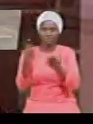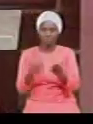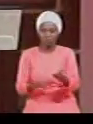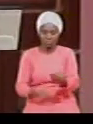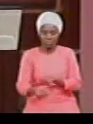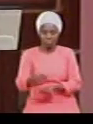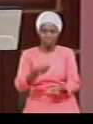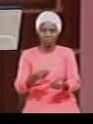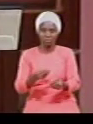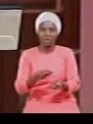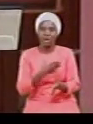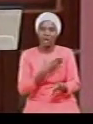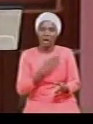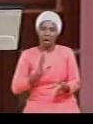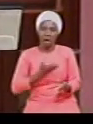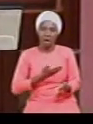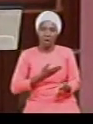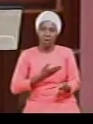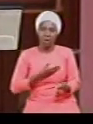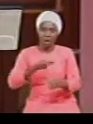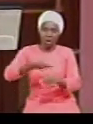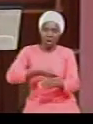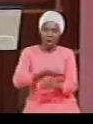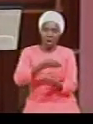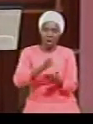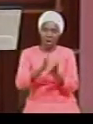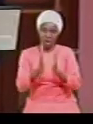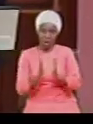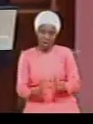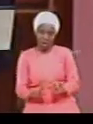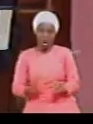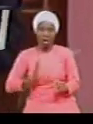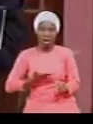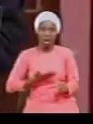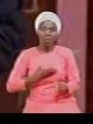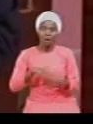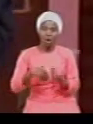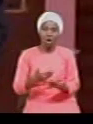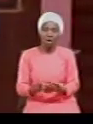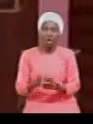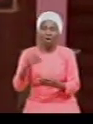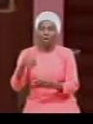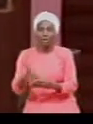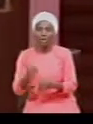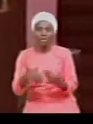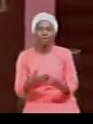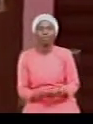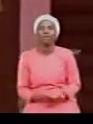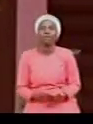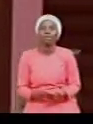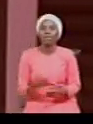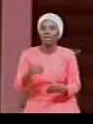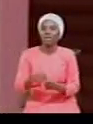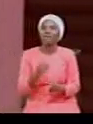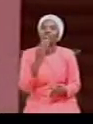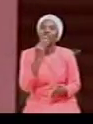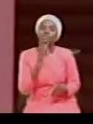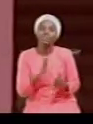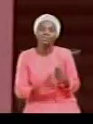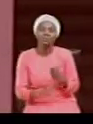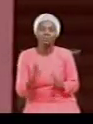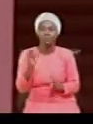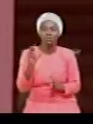substitute, our shepherd, our all in all. Hebrews chapter 12, verse